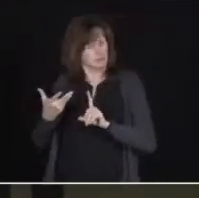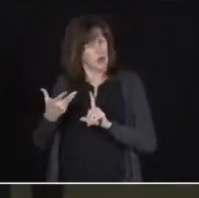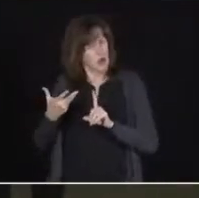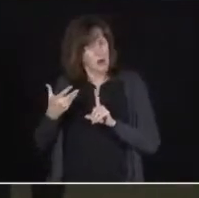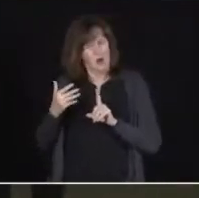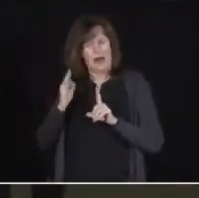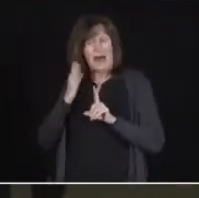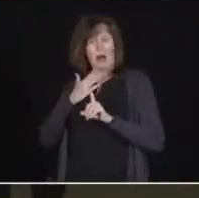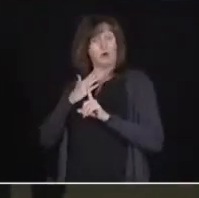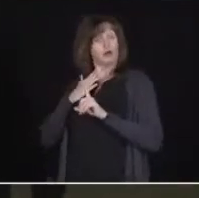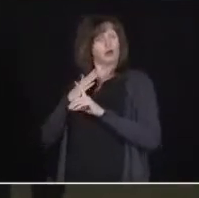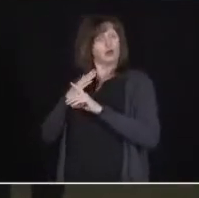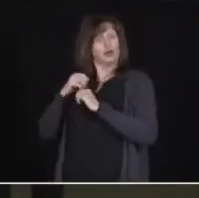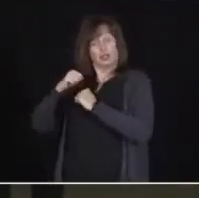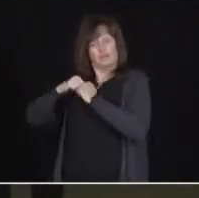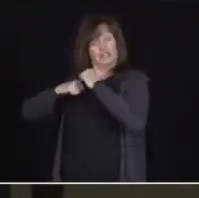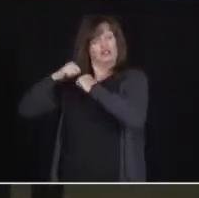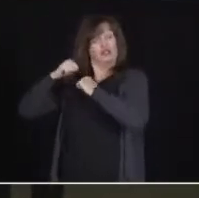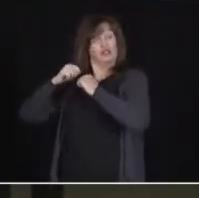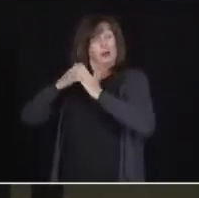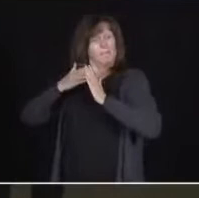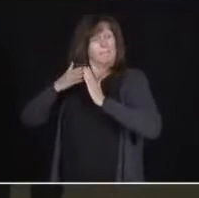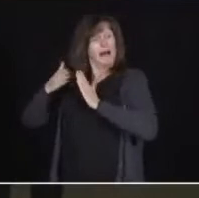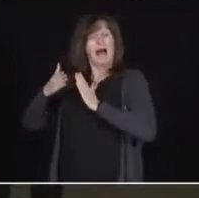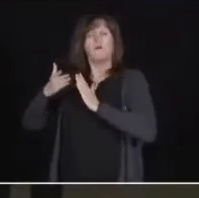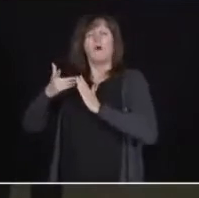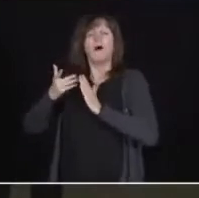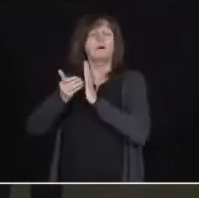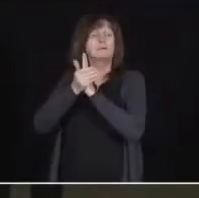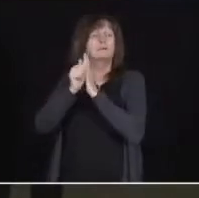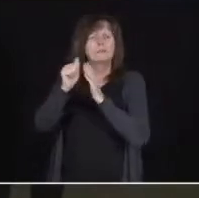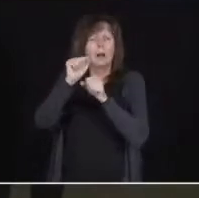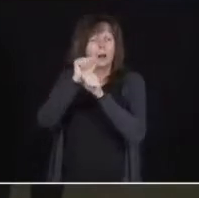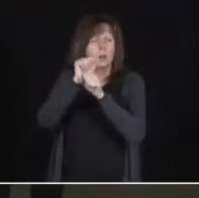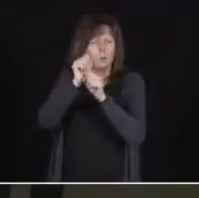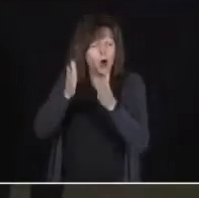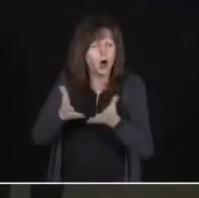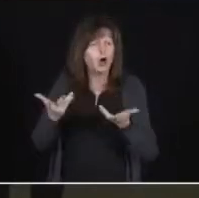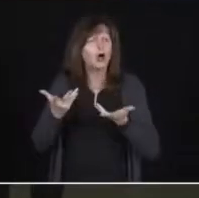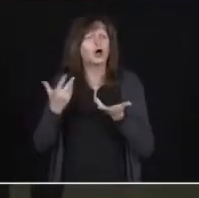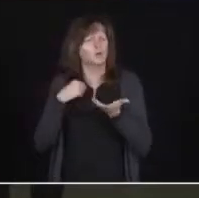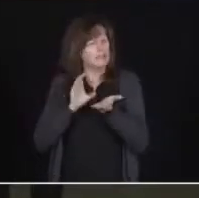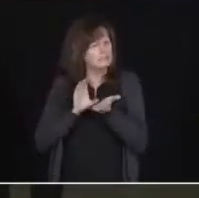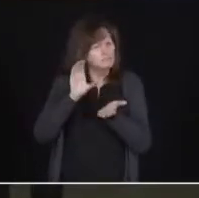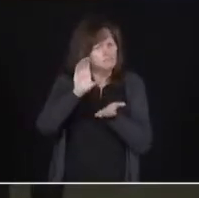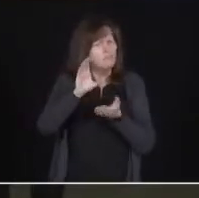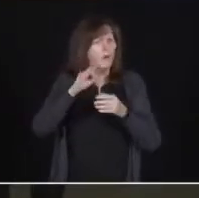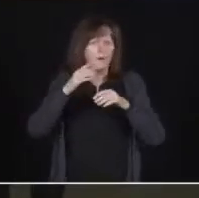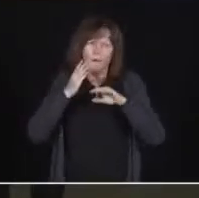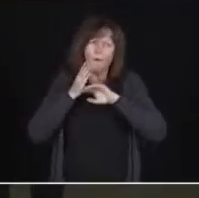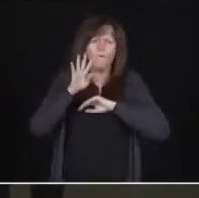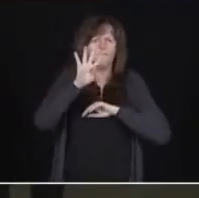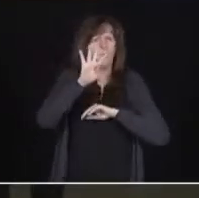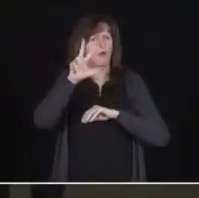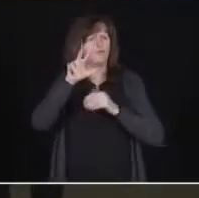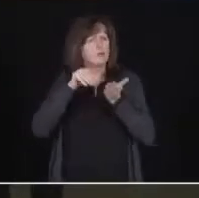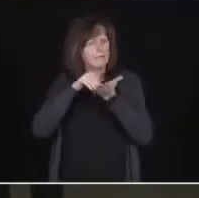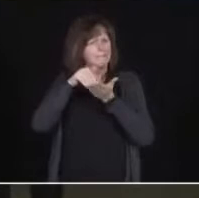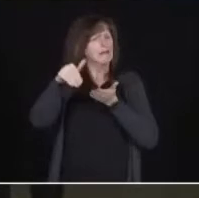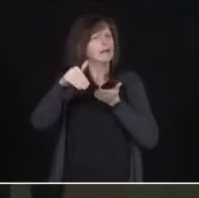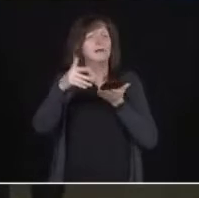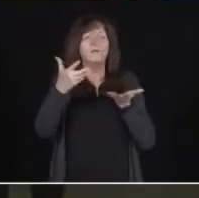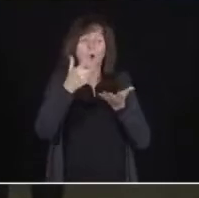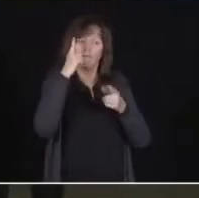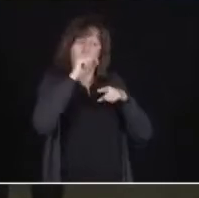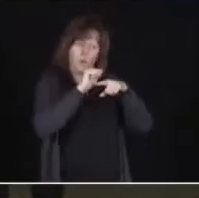skilled workforce. We're investing over $43 million into apprenticeship and pre-apprenticeship programs